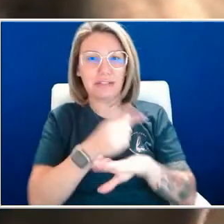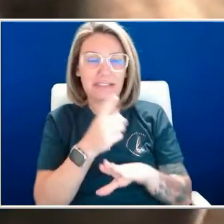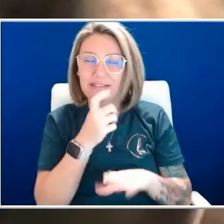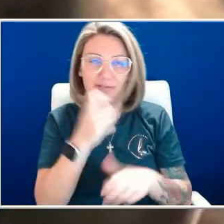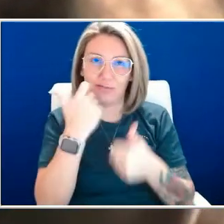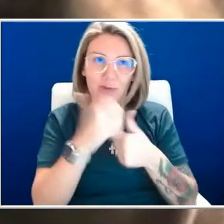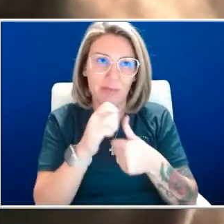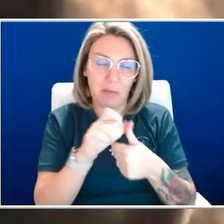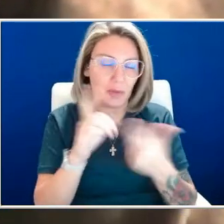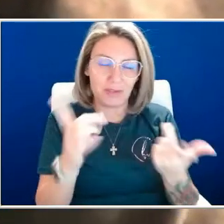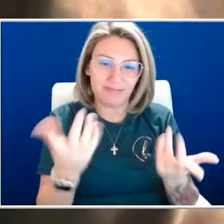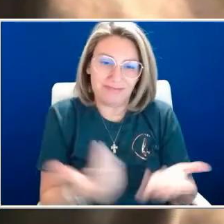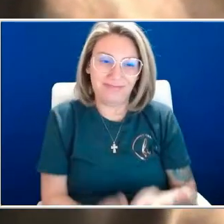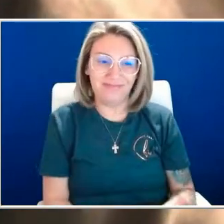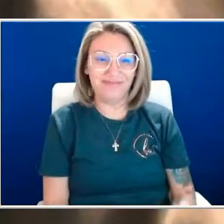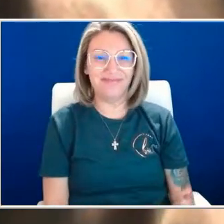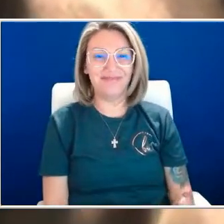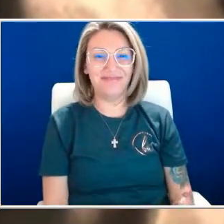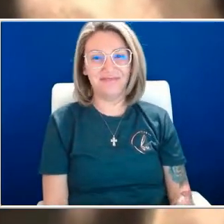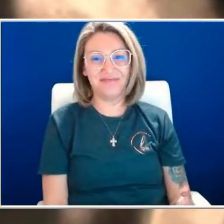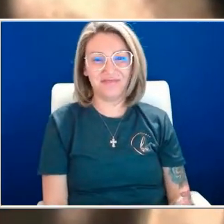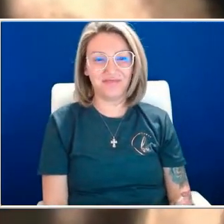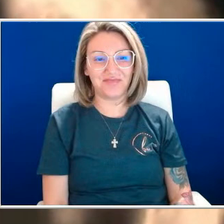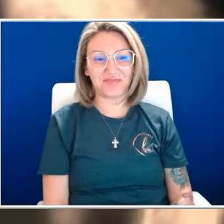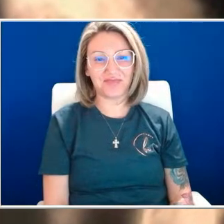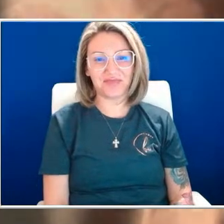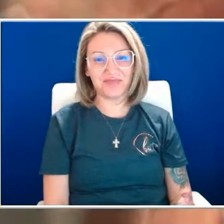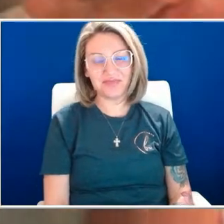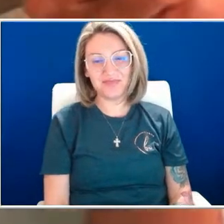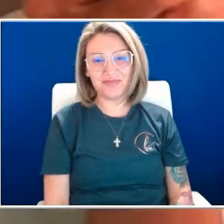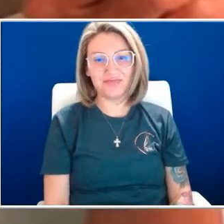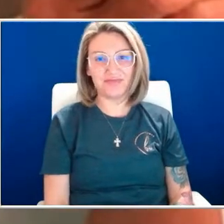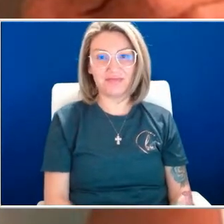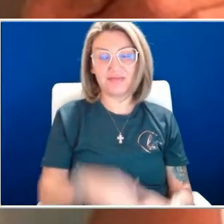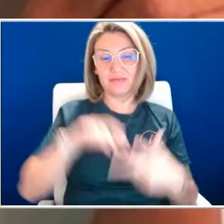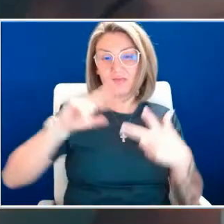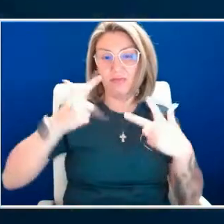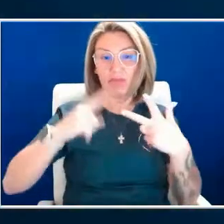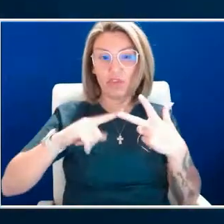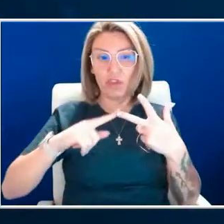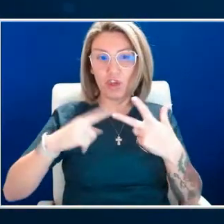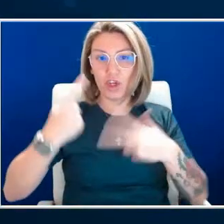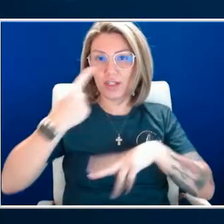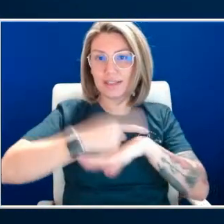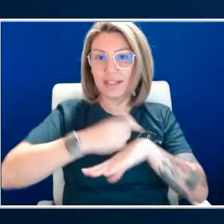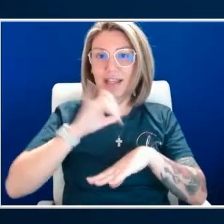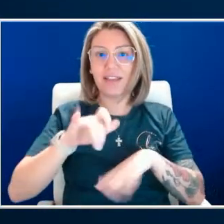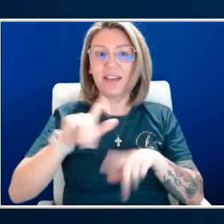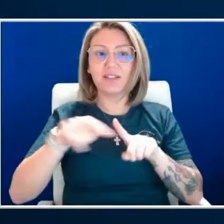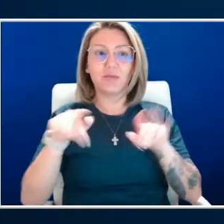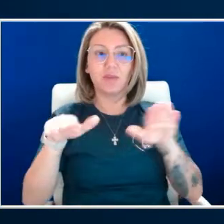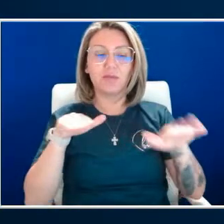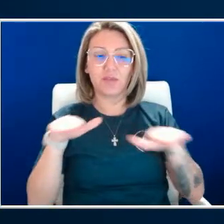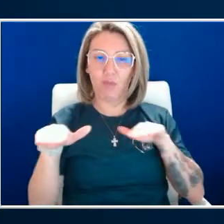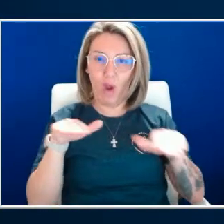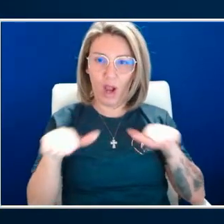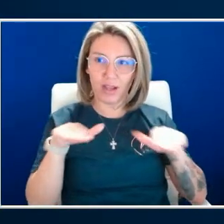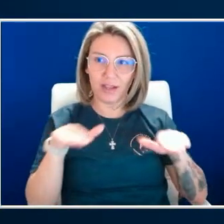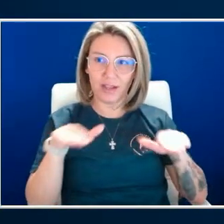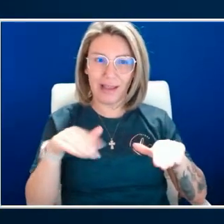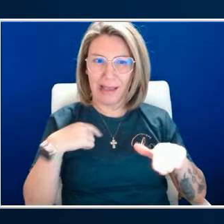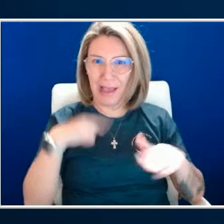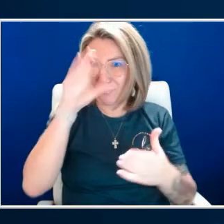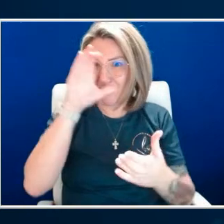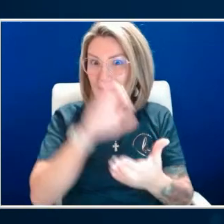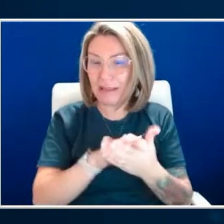all. And the third day, I guess that's when they got me walking. I believe I just walked from